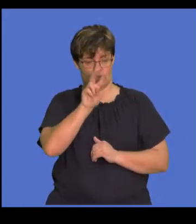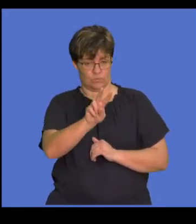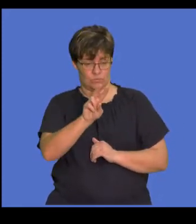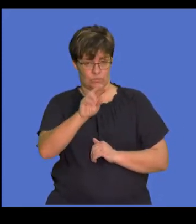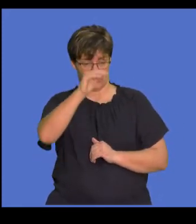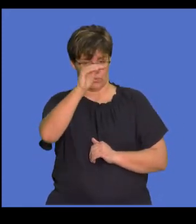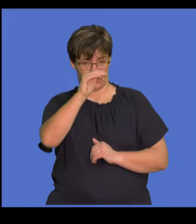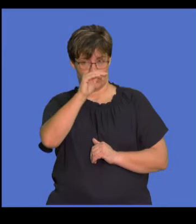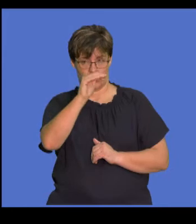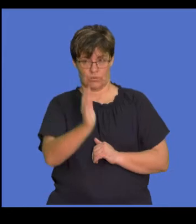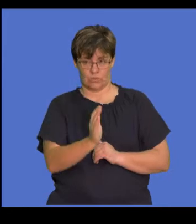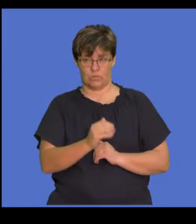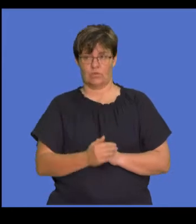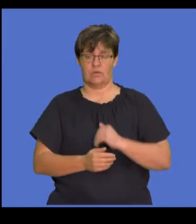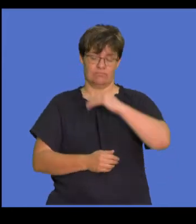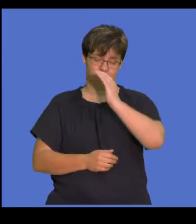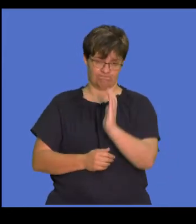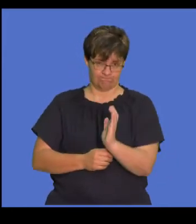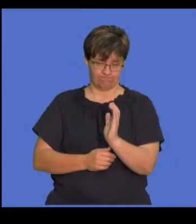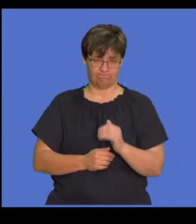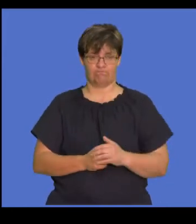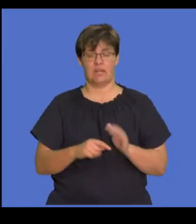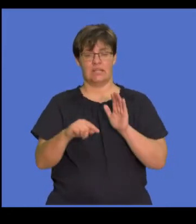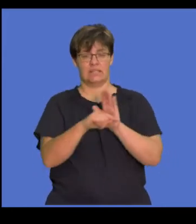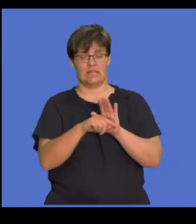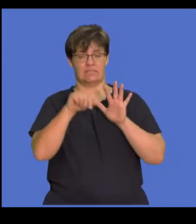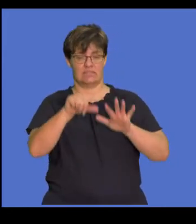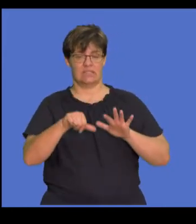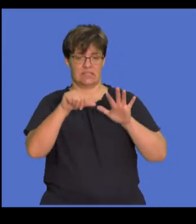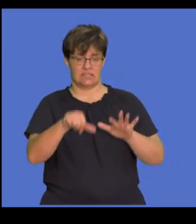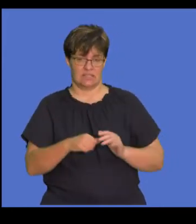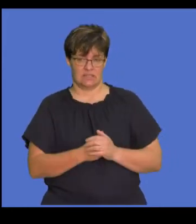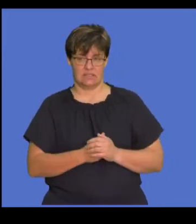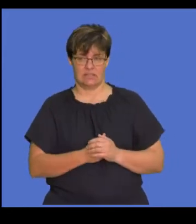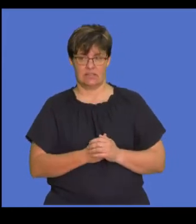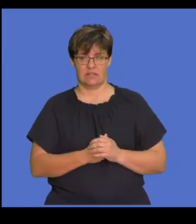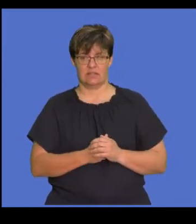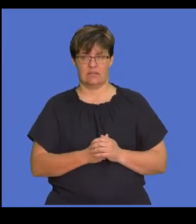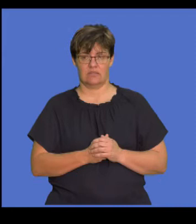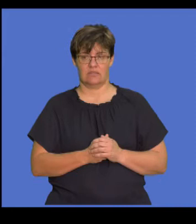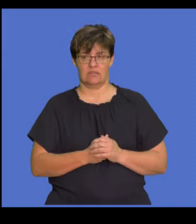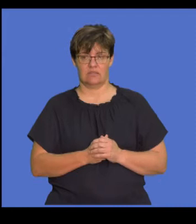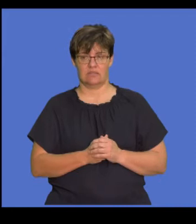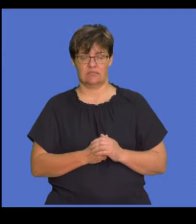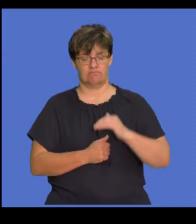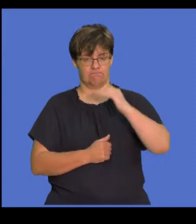over square root of 2, and then multiply this by negative 16.